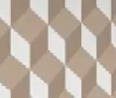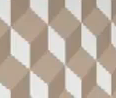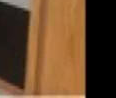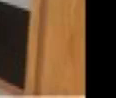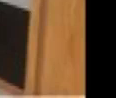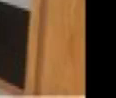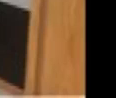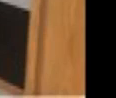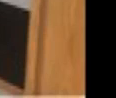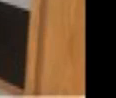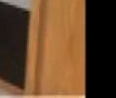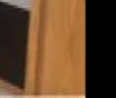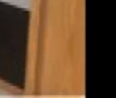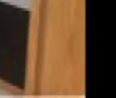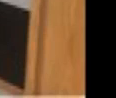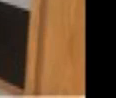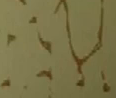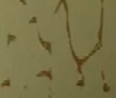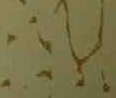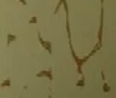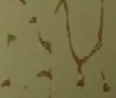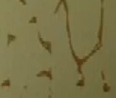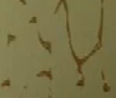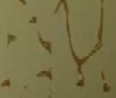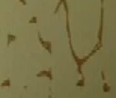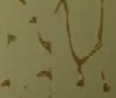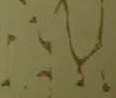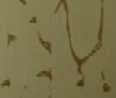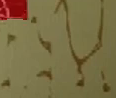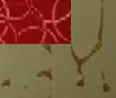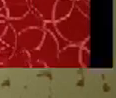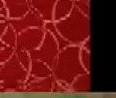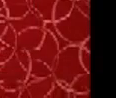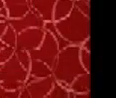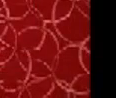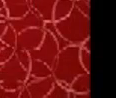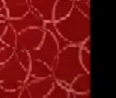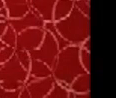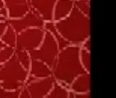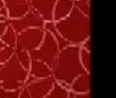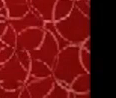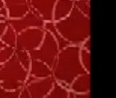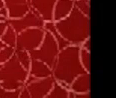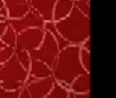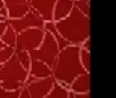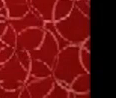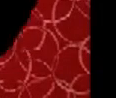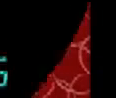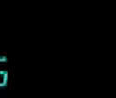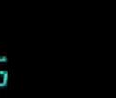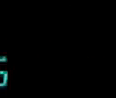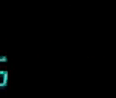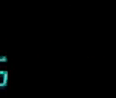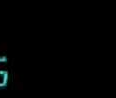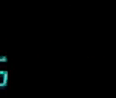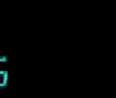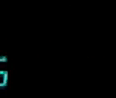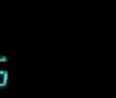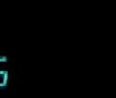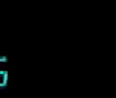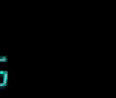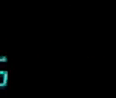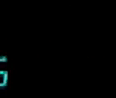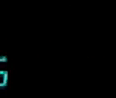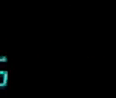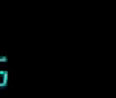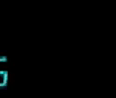salon wala lepp li ngeen xamne ni mengo nak wali peinture ak design joko len ak ki nga xamne ni mom moy aussi Seku Bojang